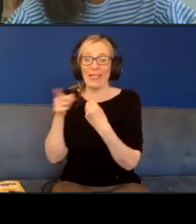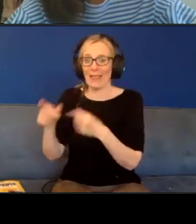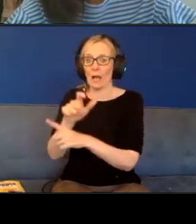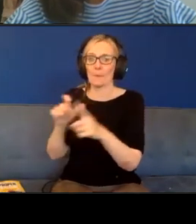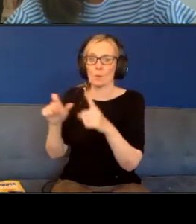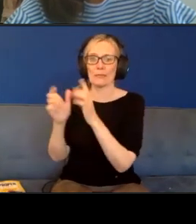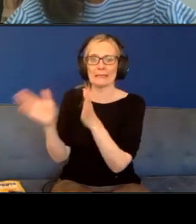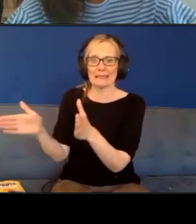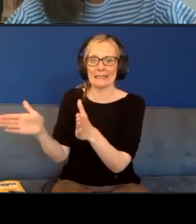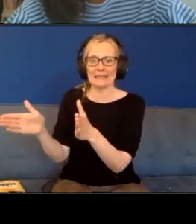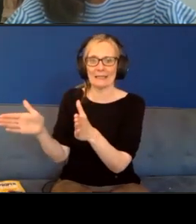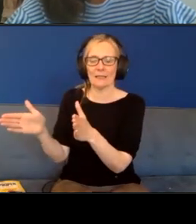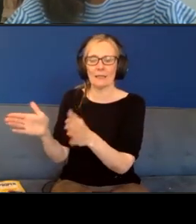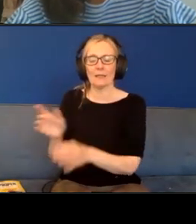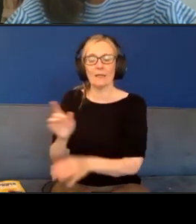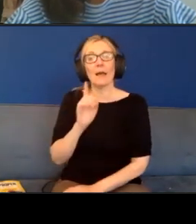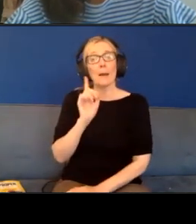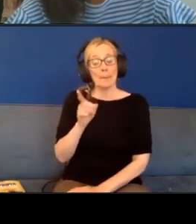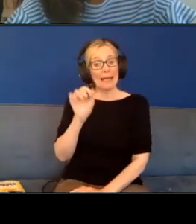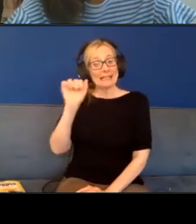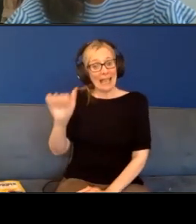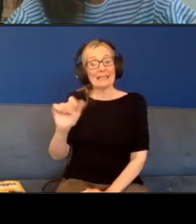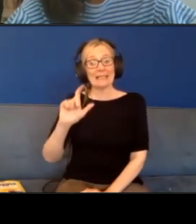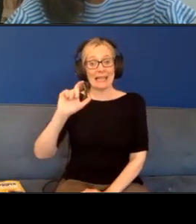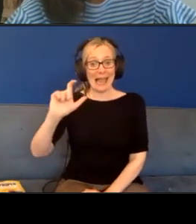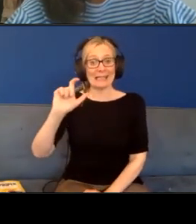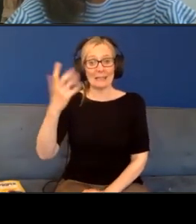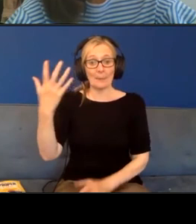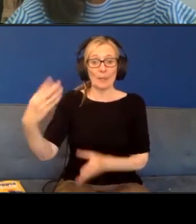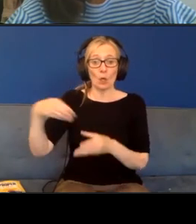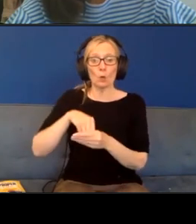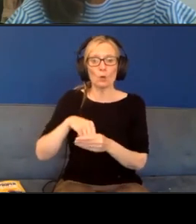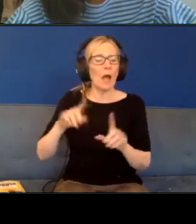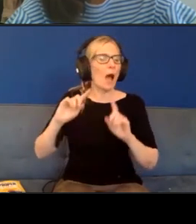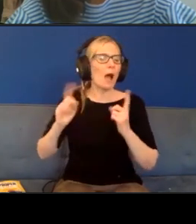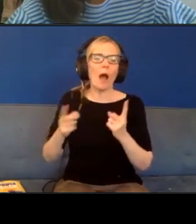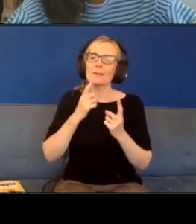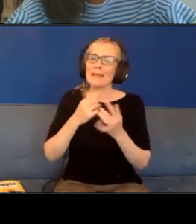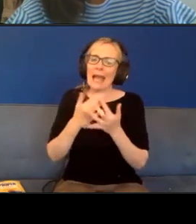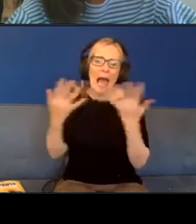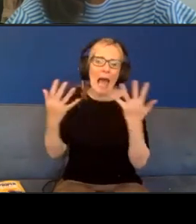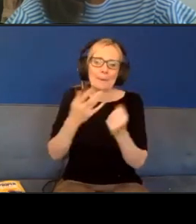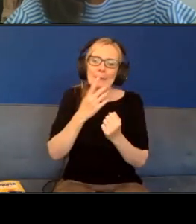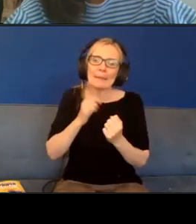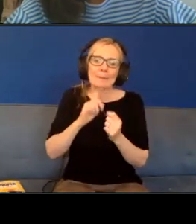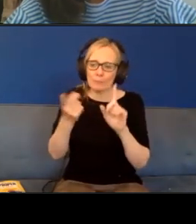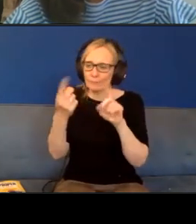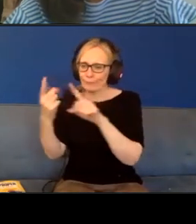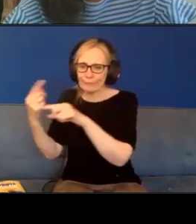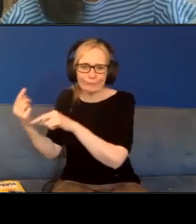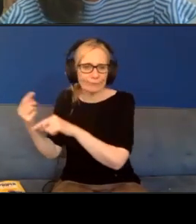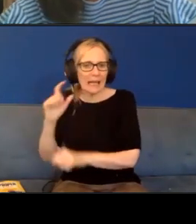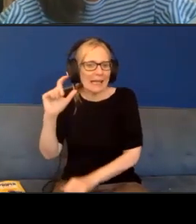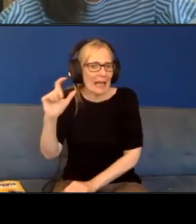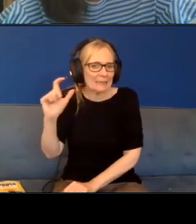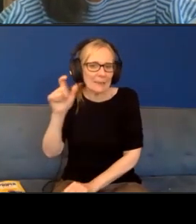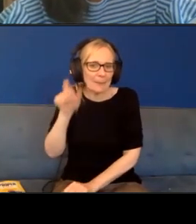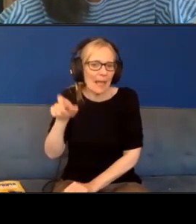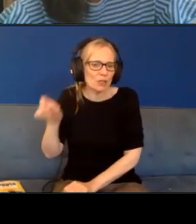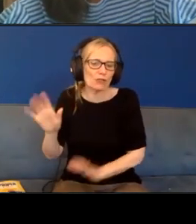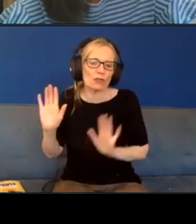support. But no, it was definitely included. I cannot say how many people from the survey sample